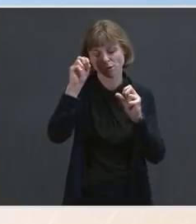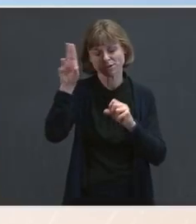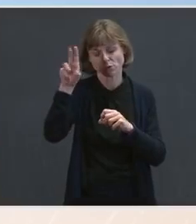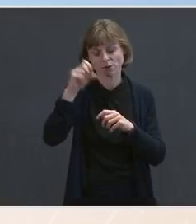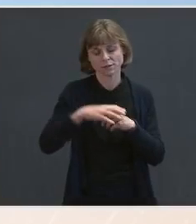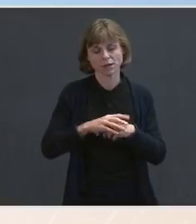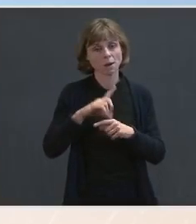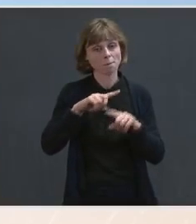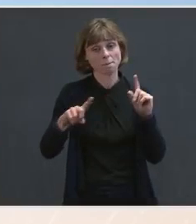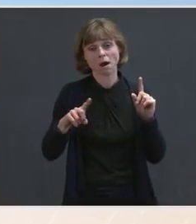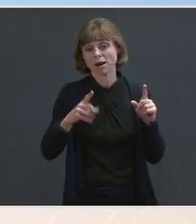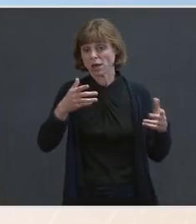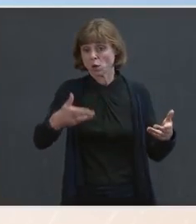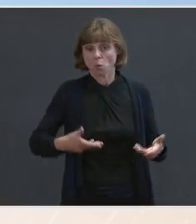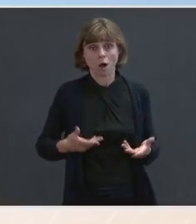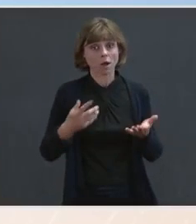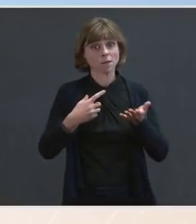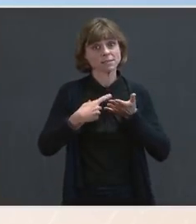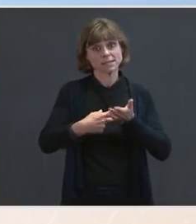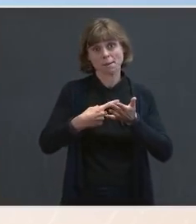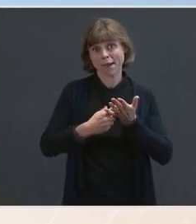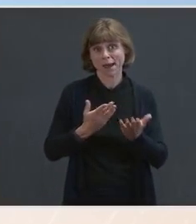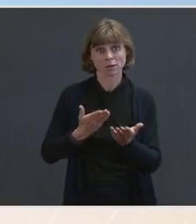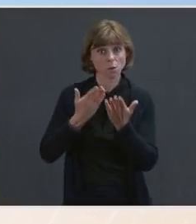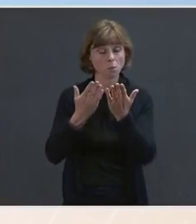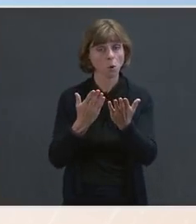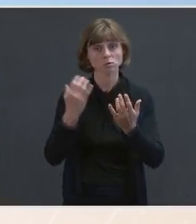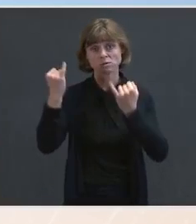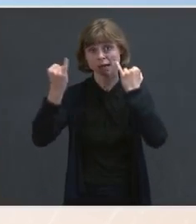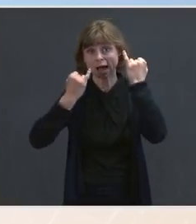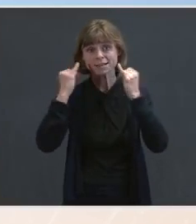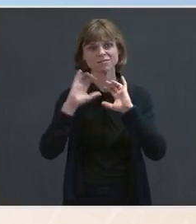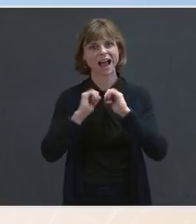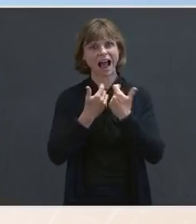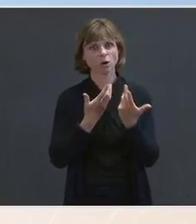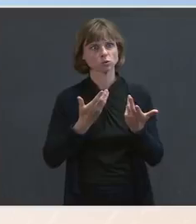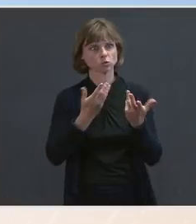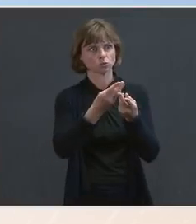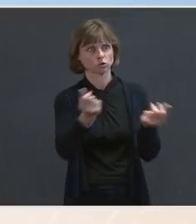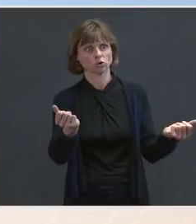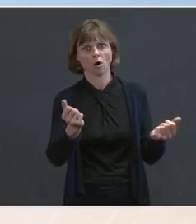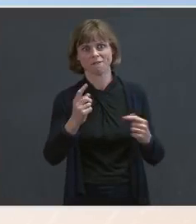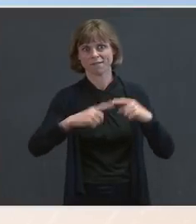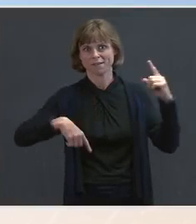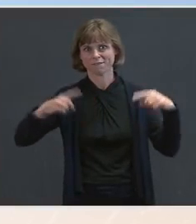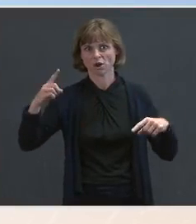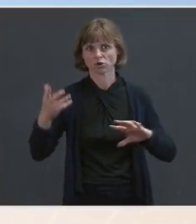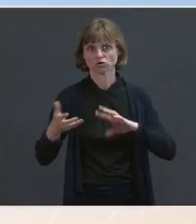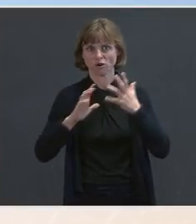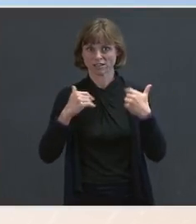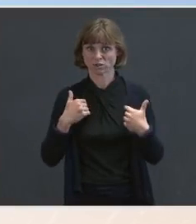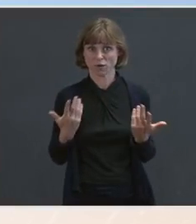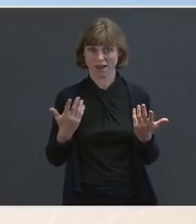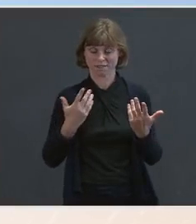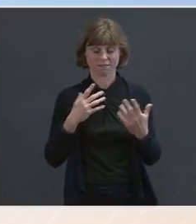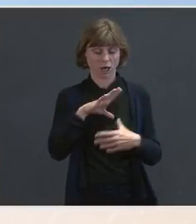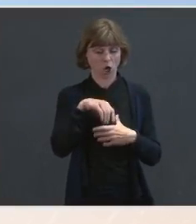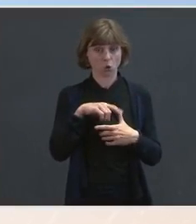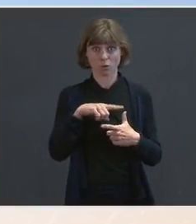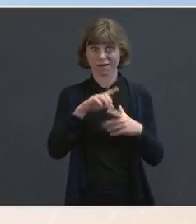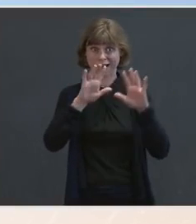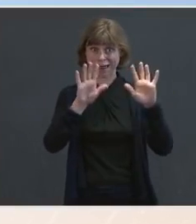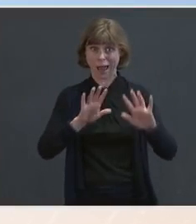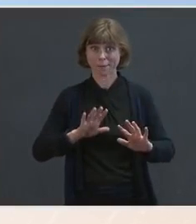proposals and welcomes ideas on how to address the various crises we're facing, including the climate crisis. So